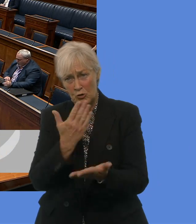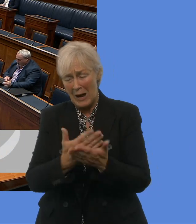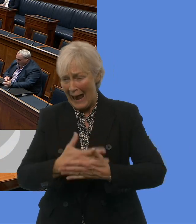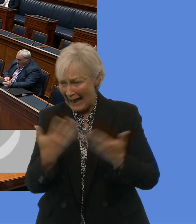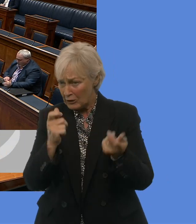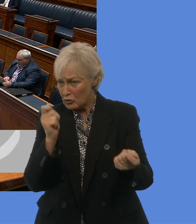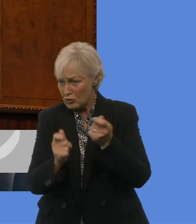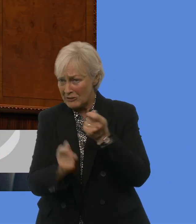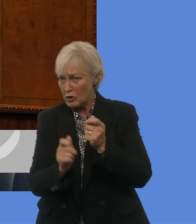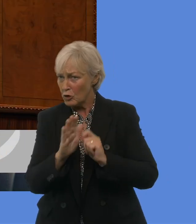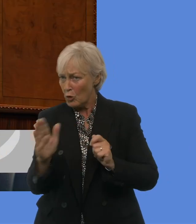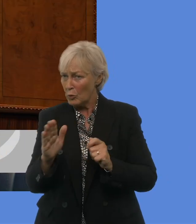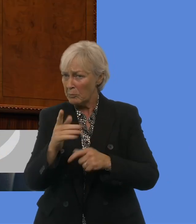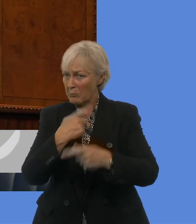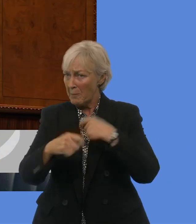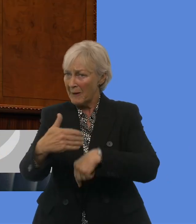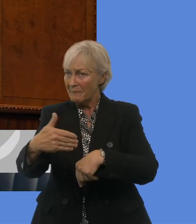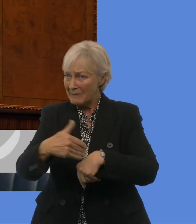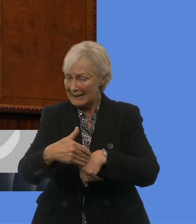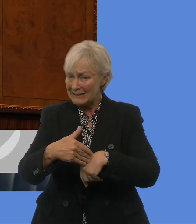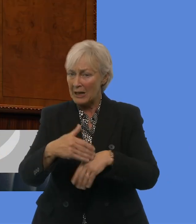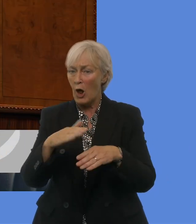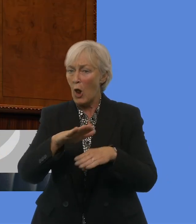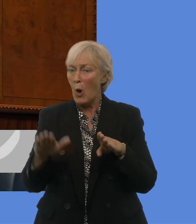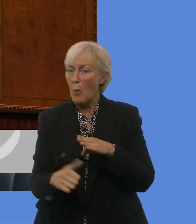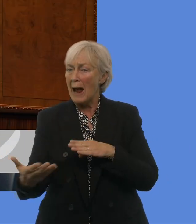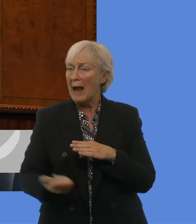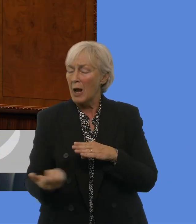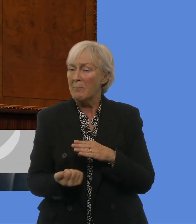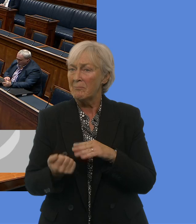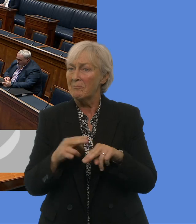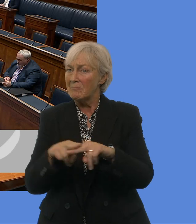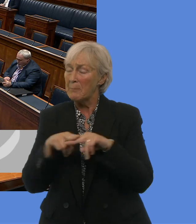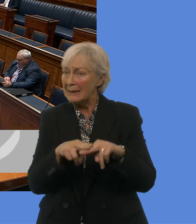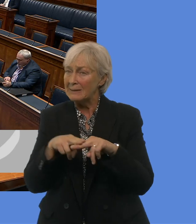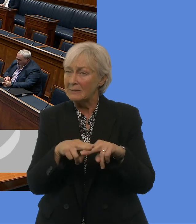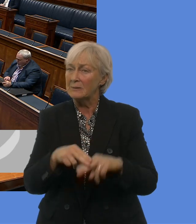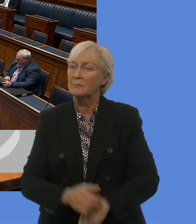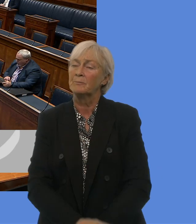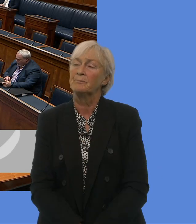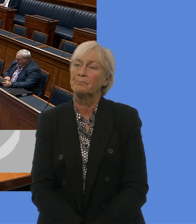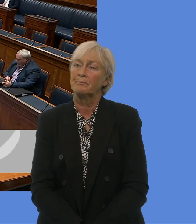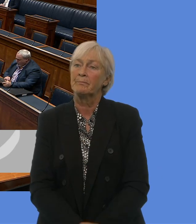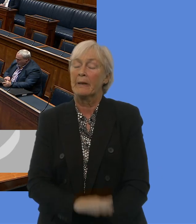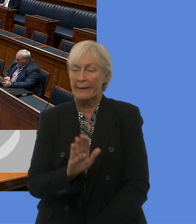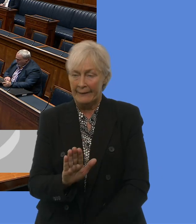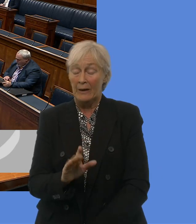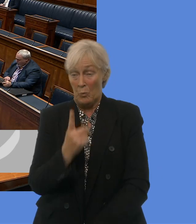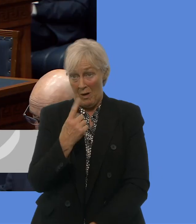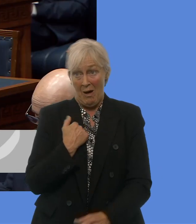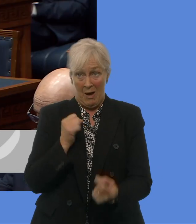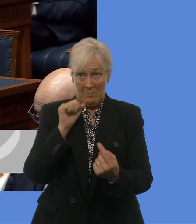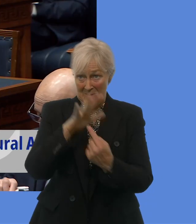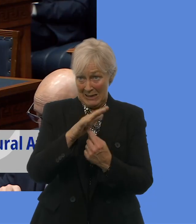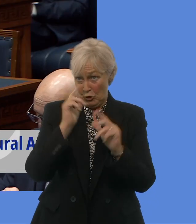scheme do not disproportionately affect either low-income families or rural schools? That would be one of my main concerns, and you've